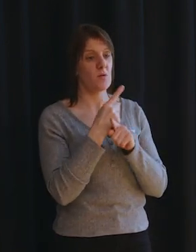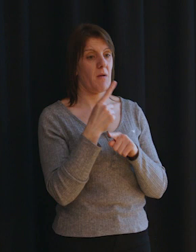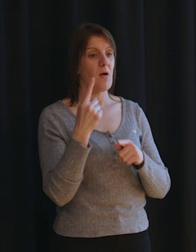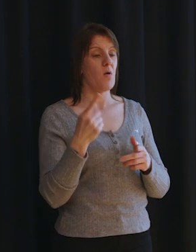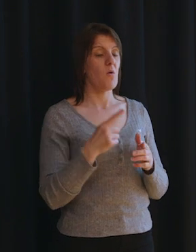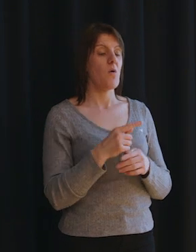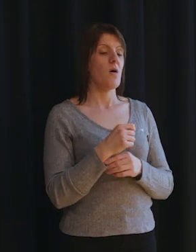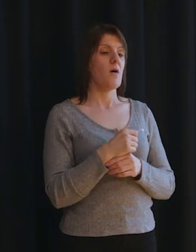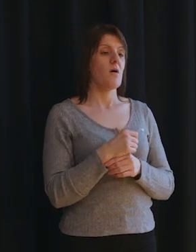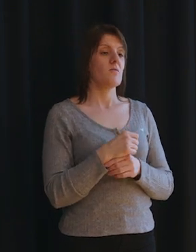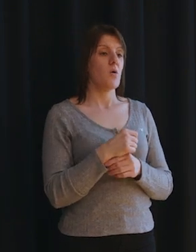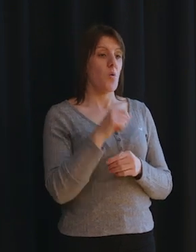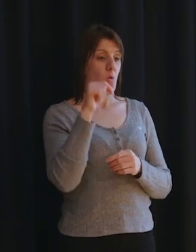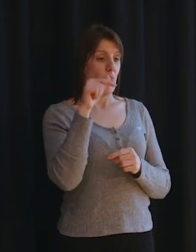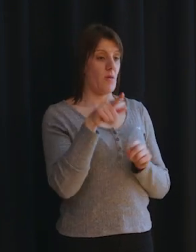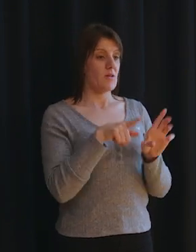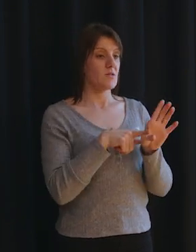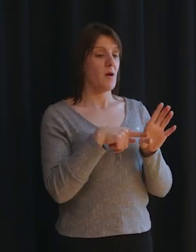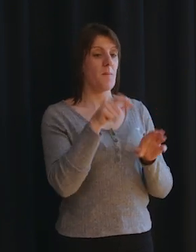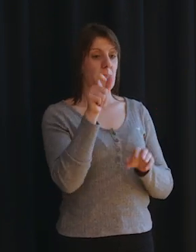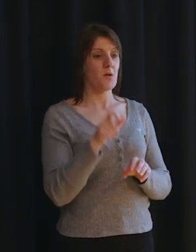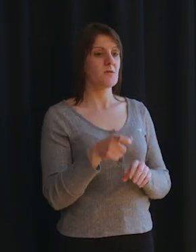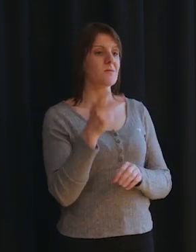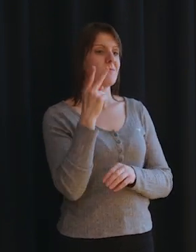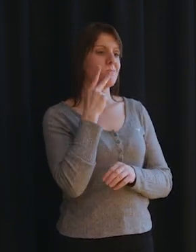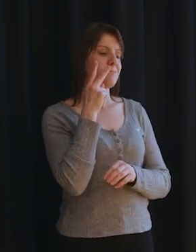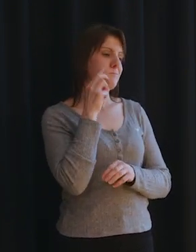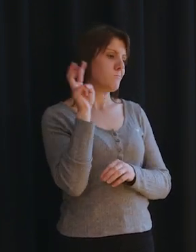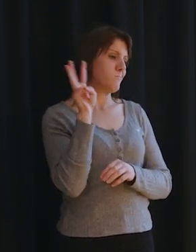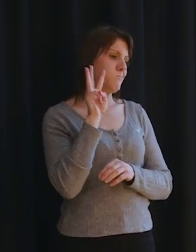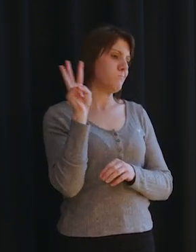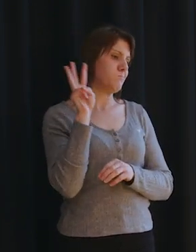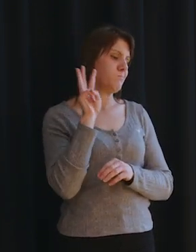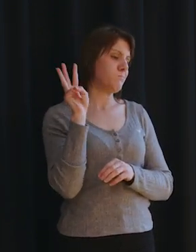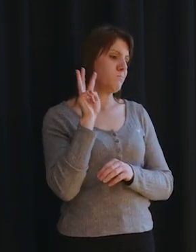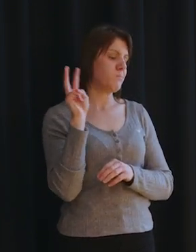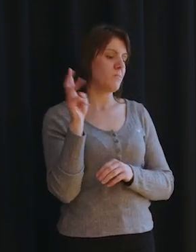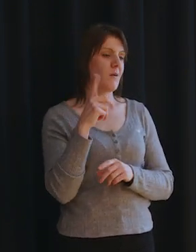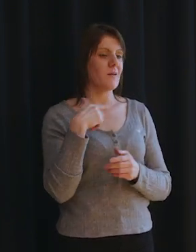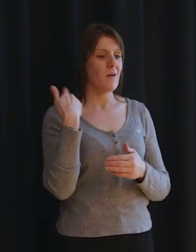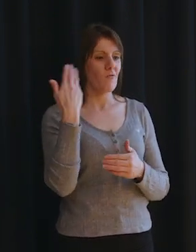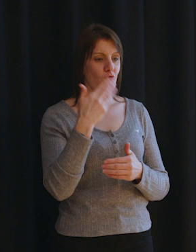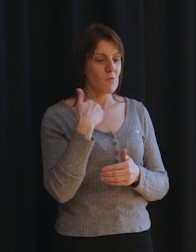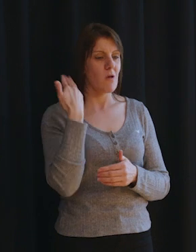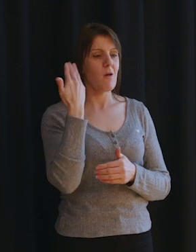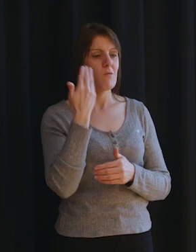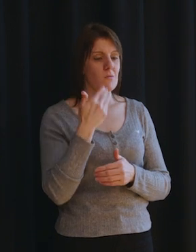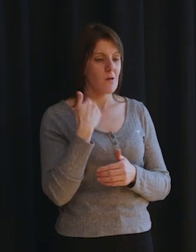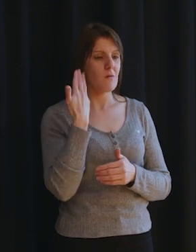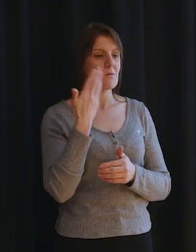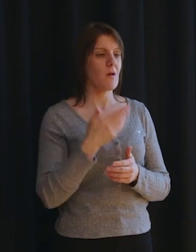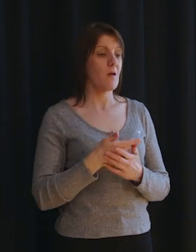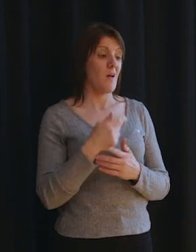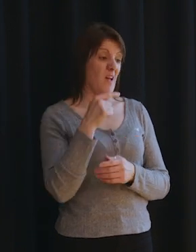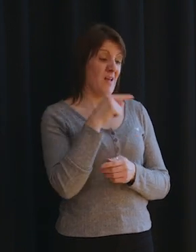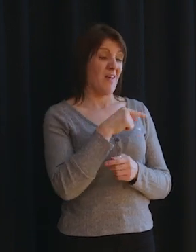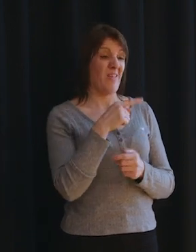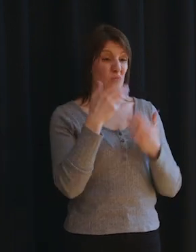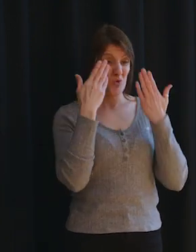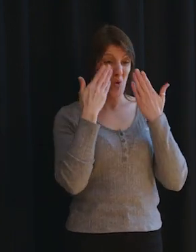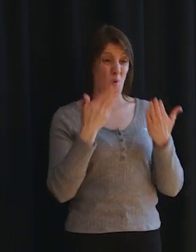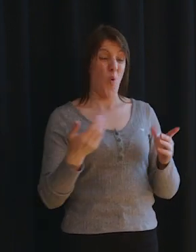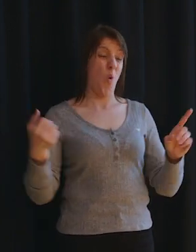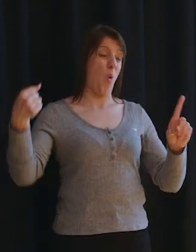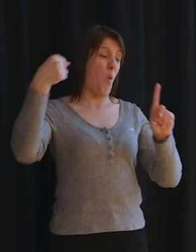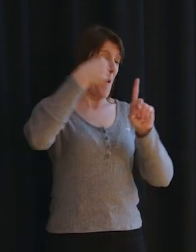Now, this young person was smoking cannabis on a daily basis, and kind of our assessment showed that this was kind of